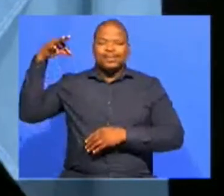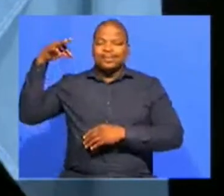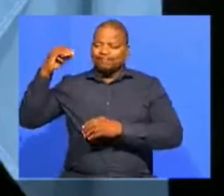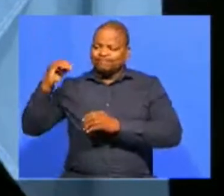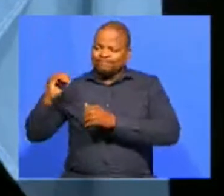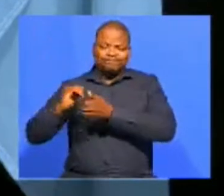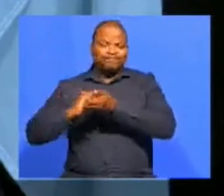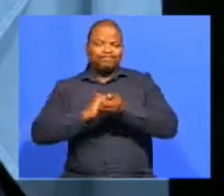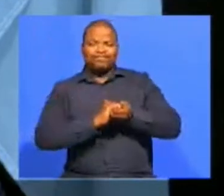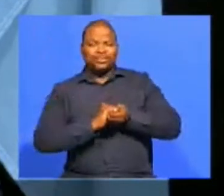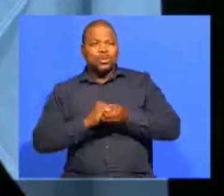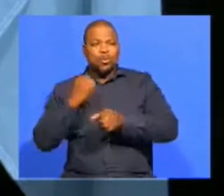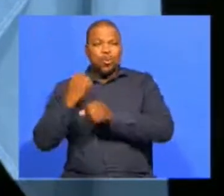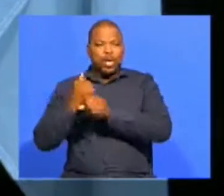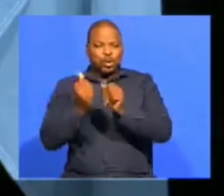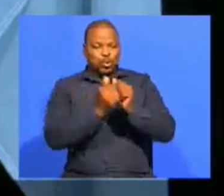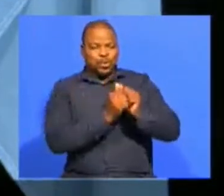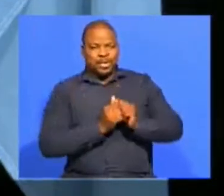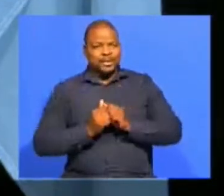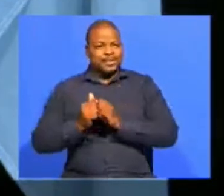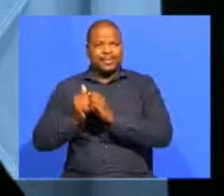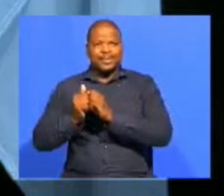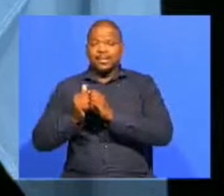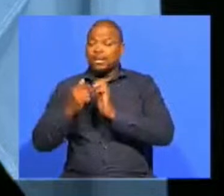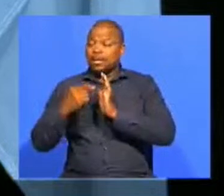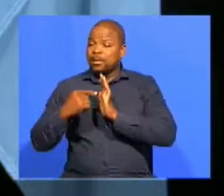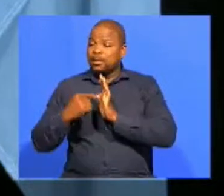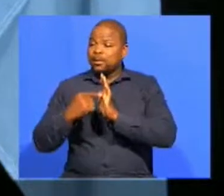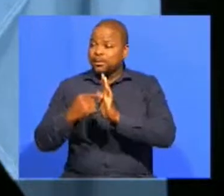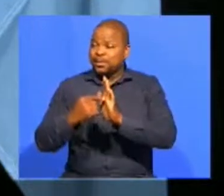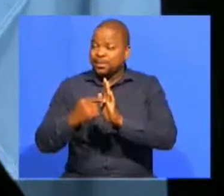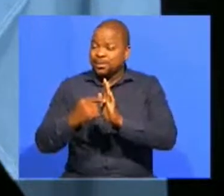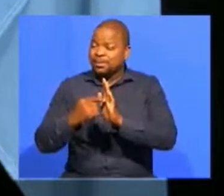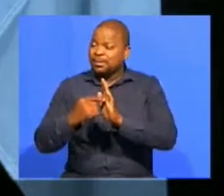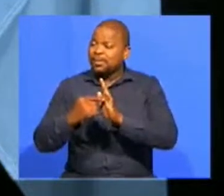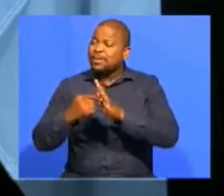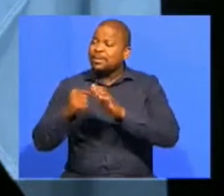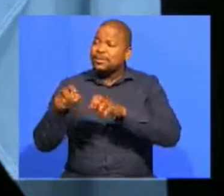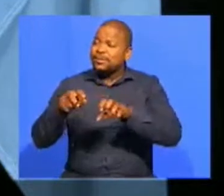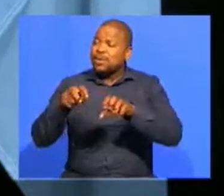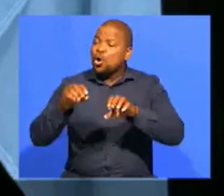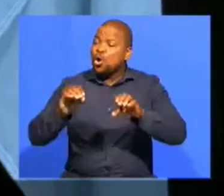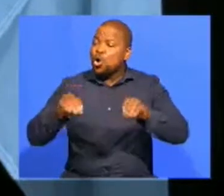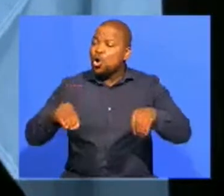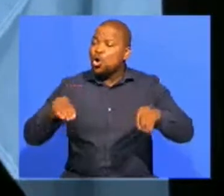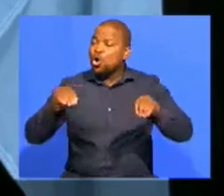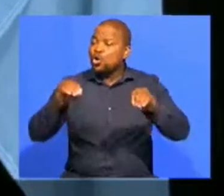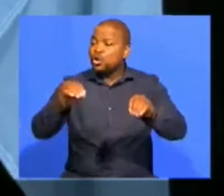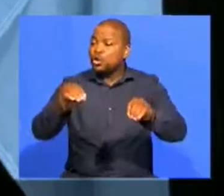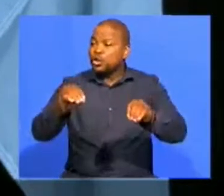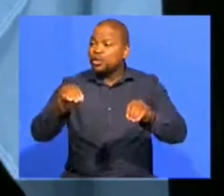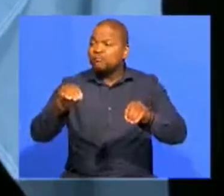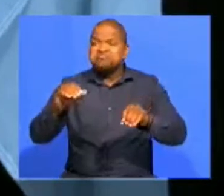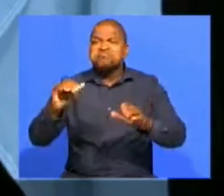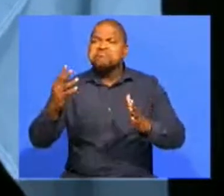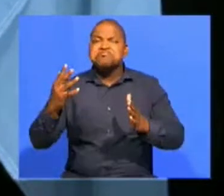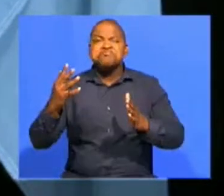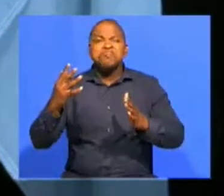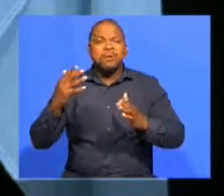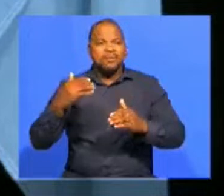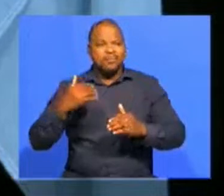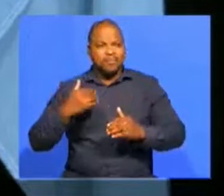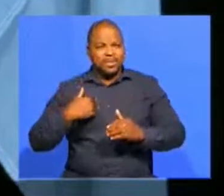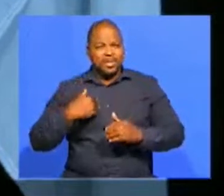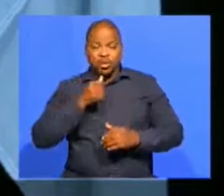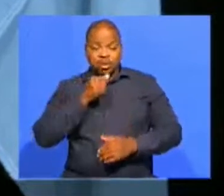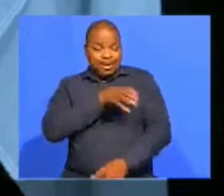unity and cooperation that transcends oceans. I'm here not merely in